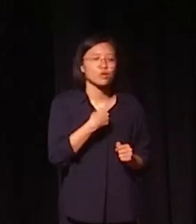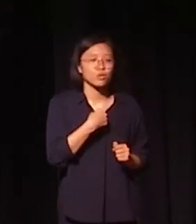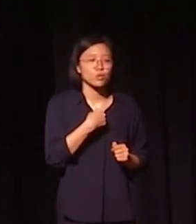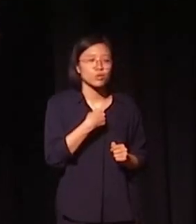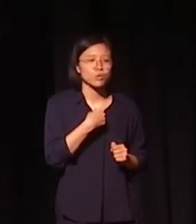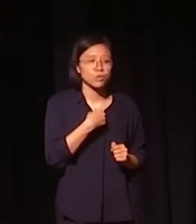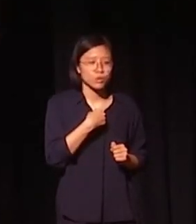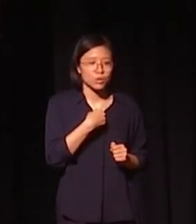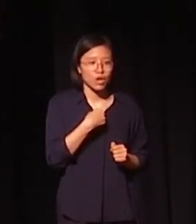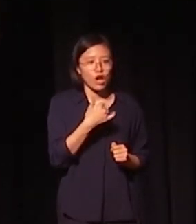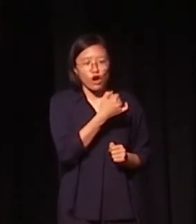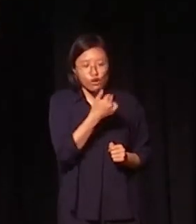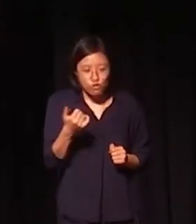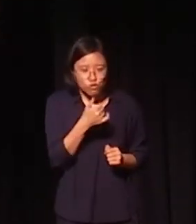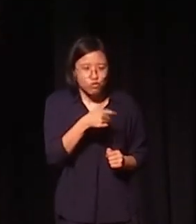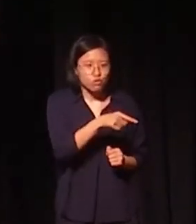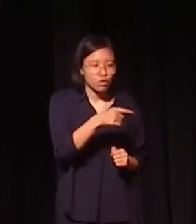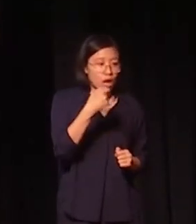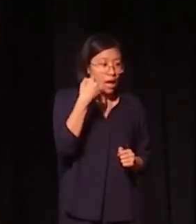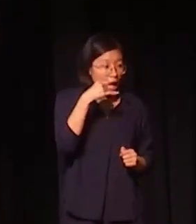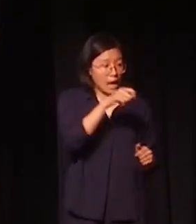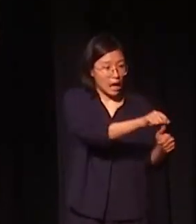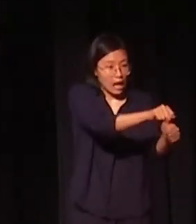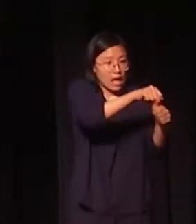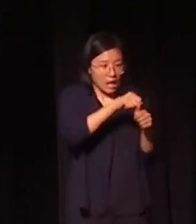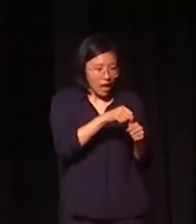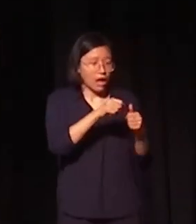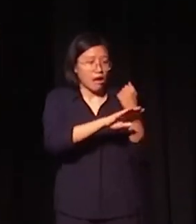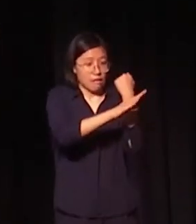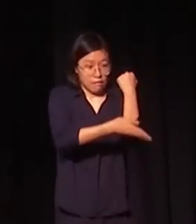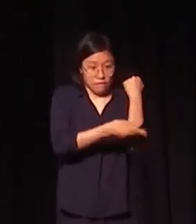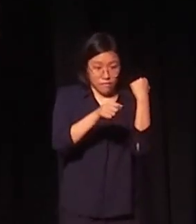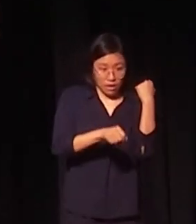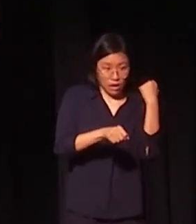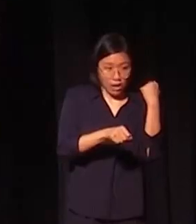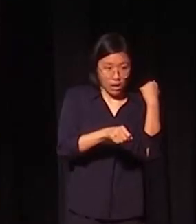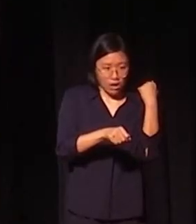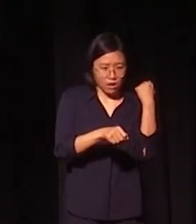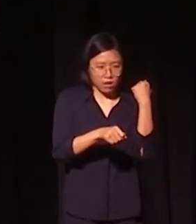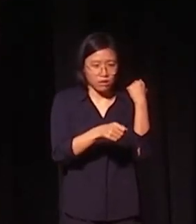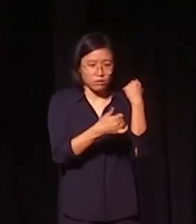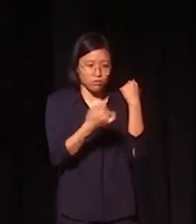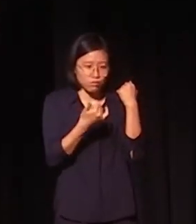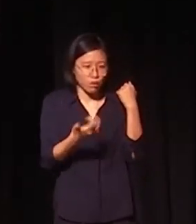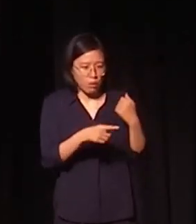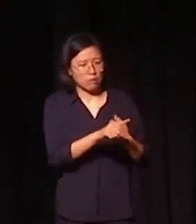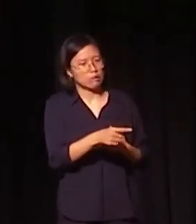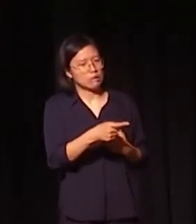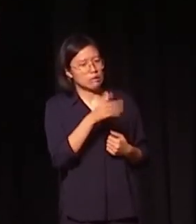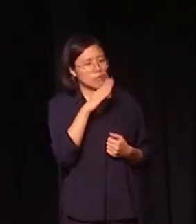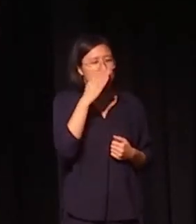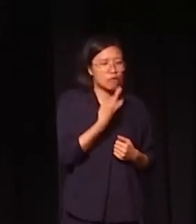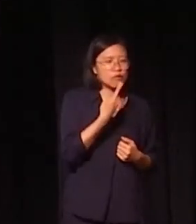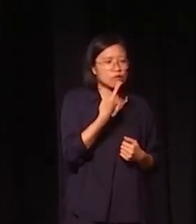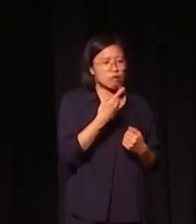that deaf people who are in the court systems tend to be less literate and have experienced